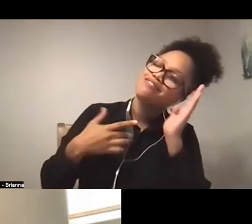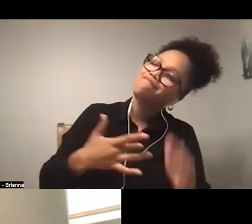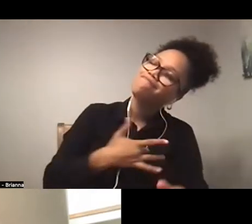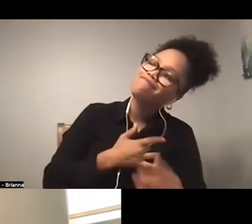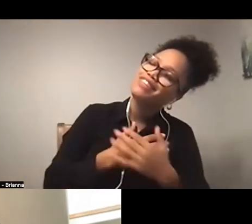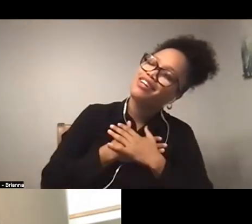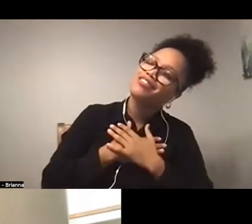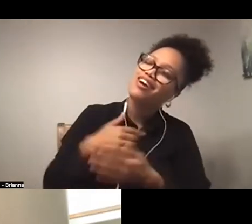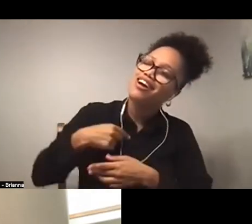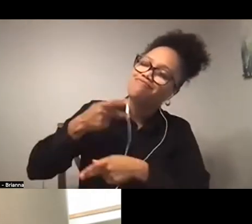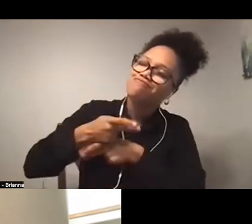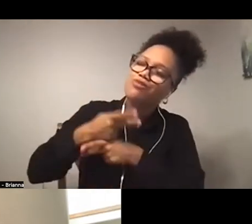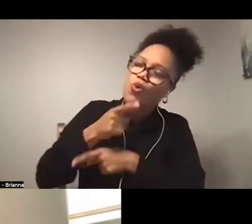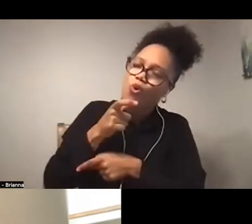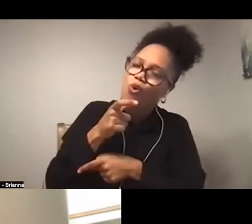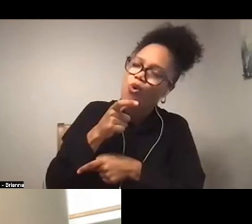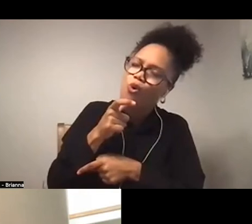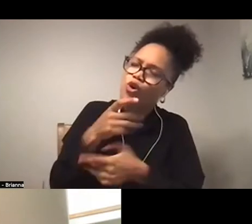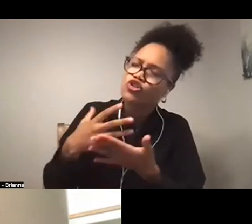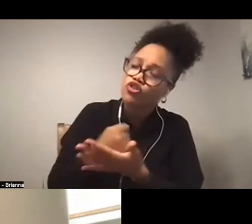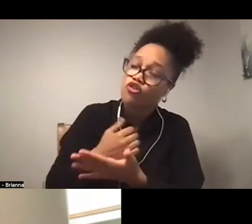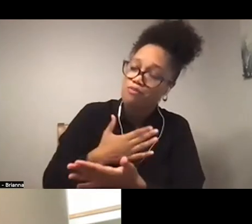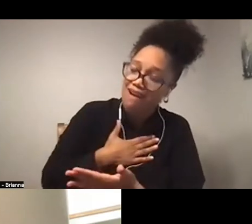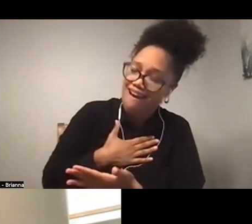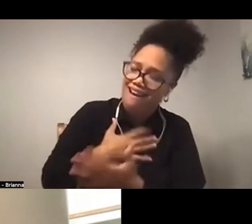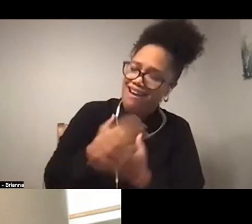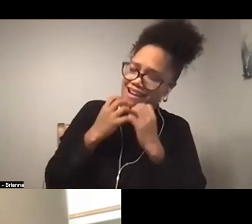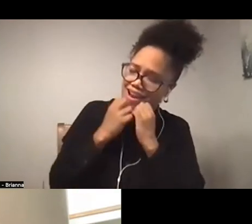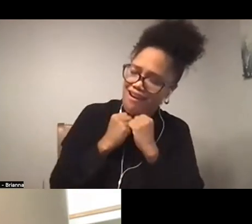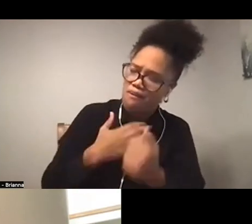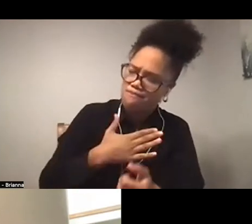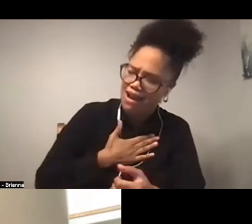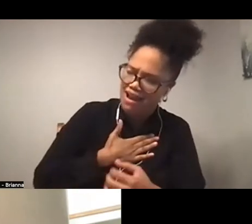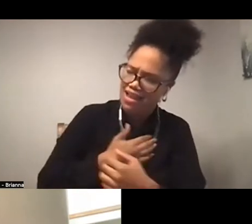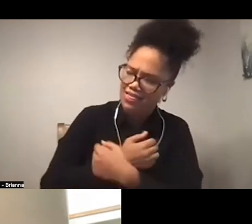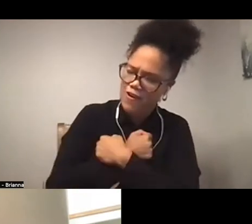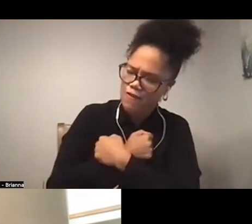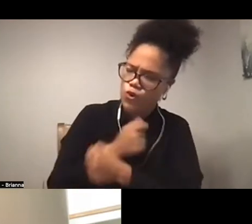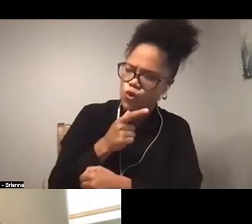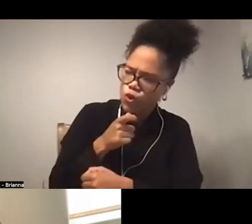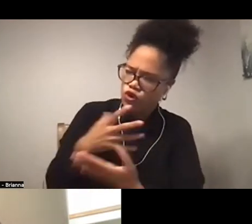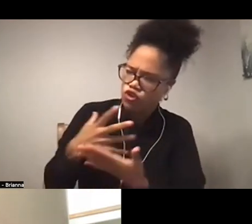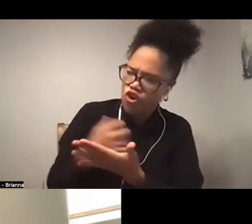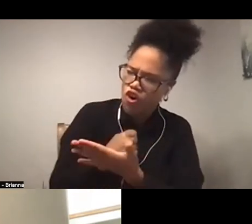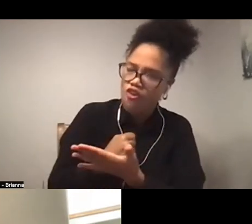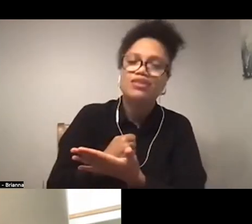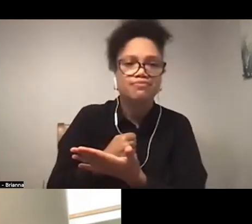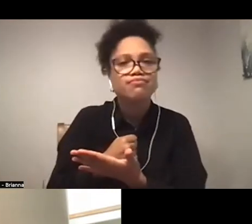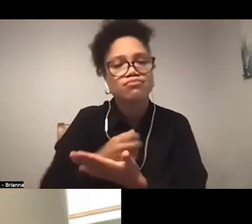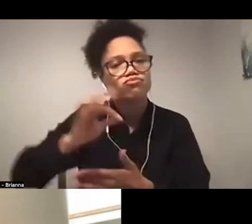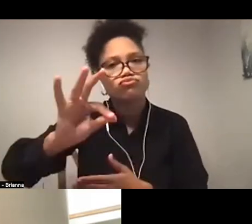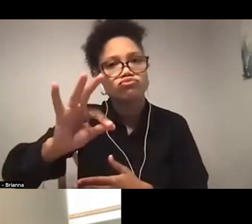whom are deserving of my care, you know, which in my world is